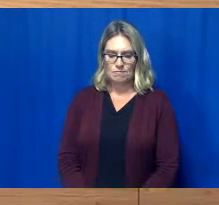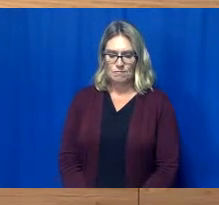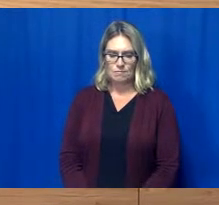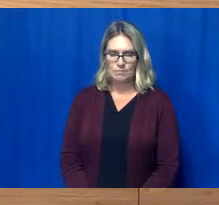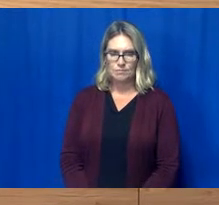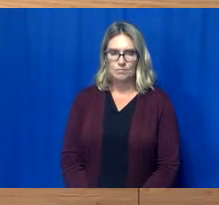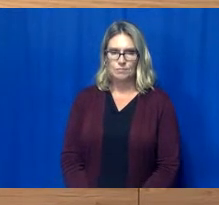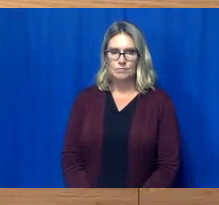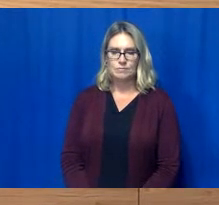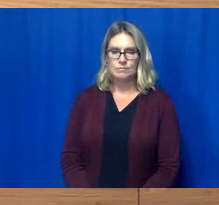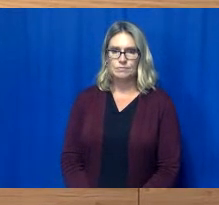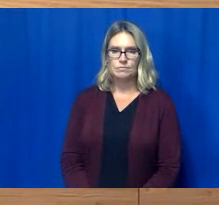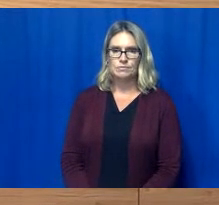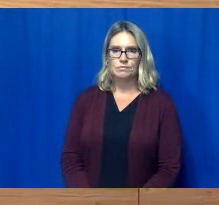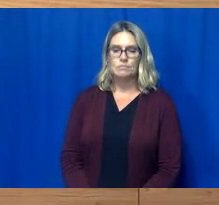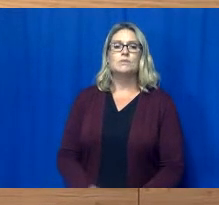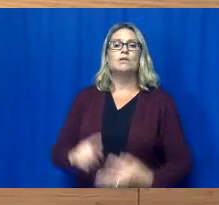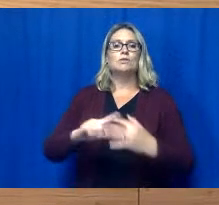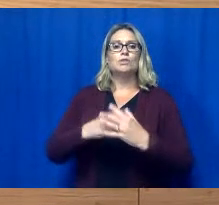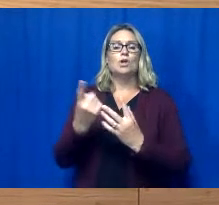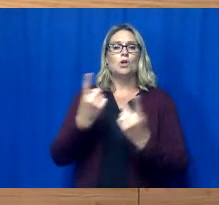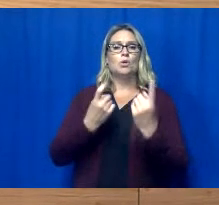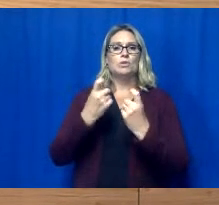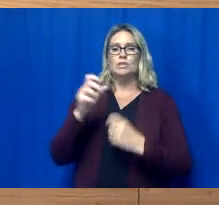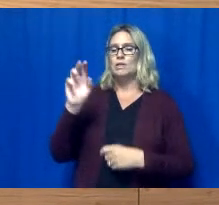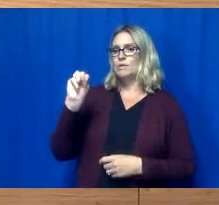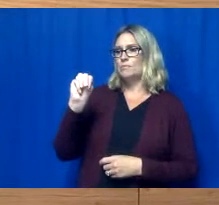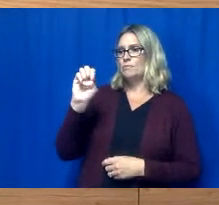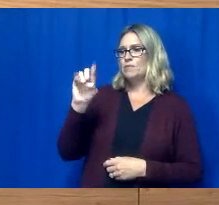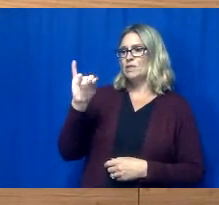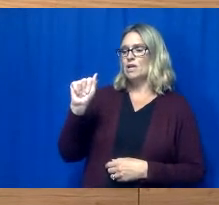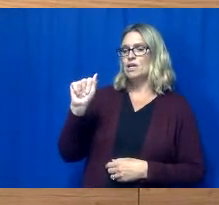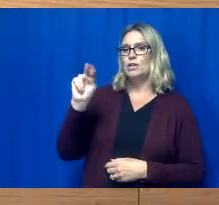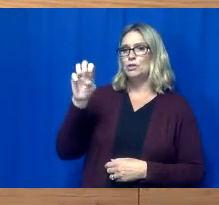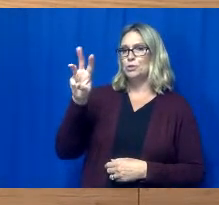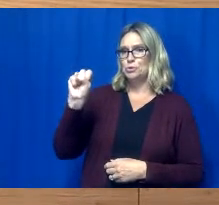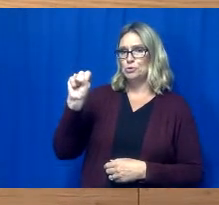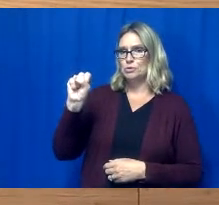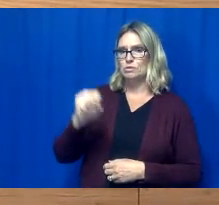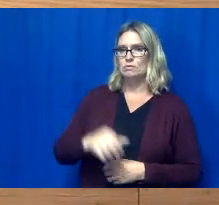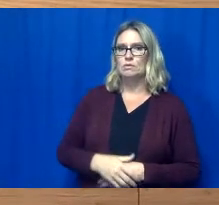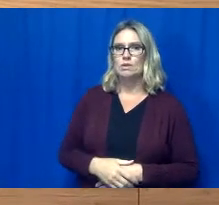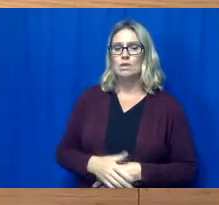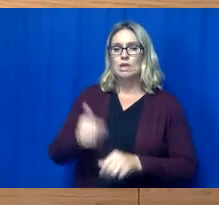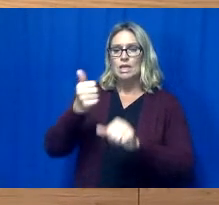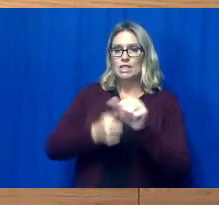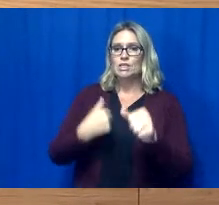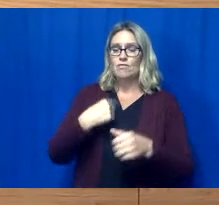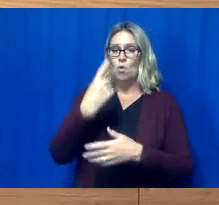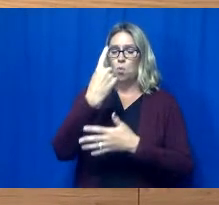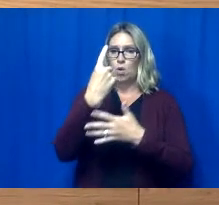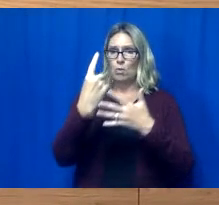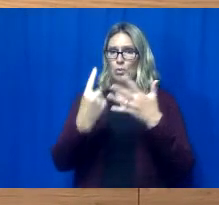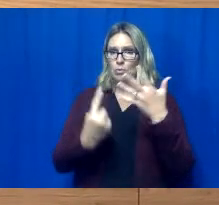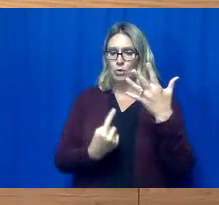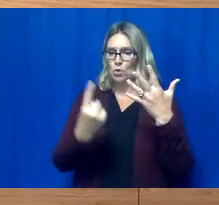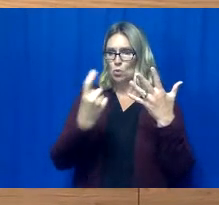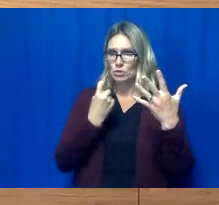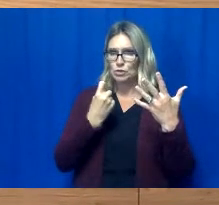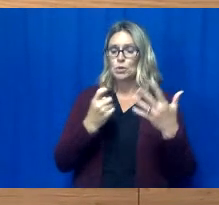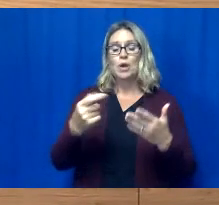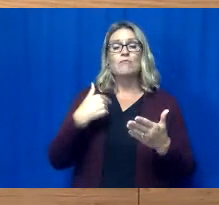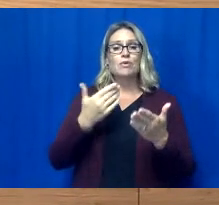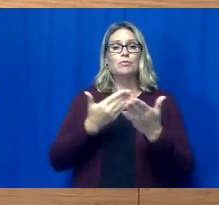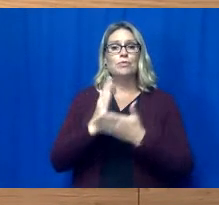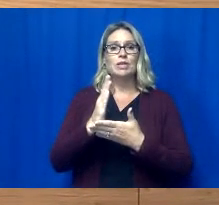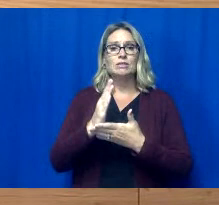We'll now proceed with questions from members of the media. Each reporter will have one question. You have the right to pose your question in the